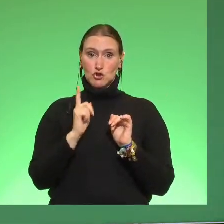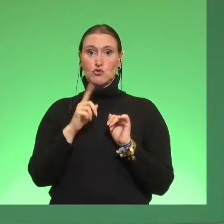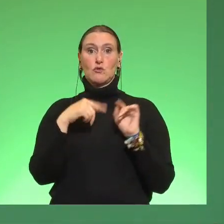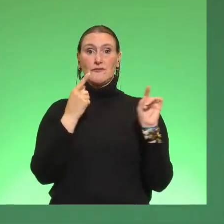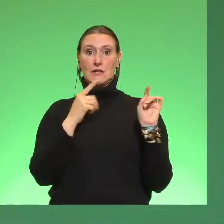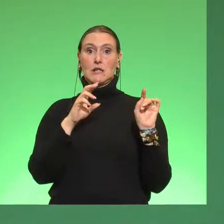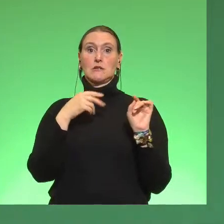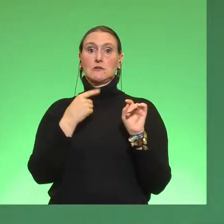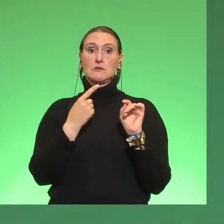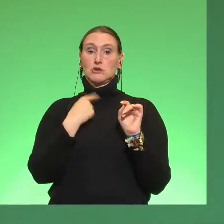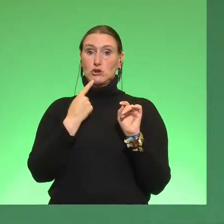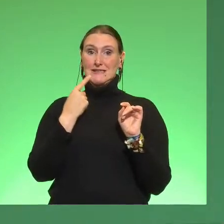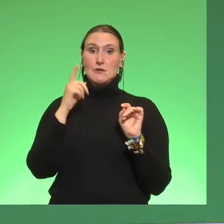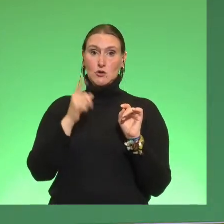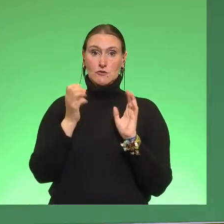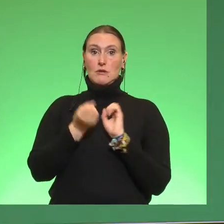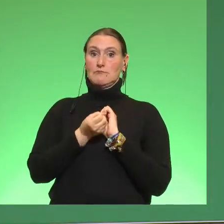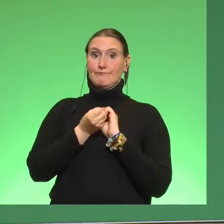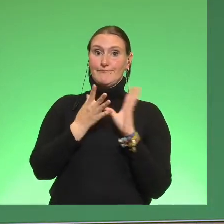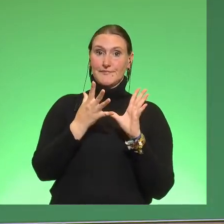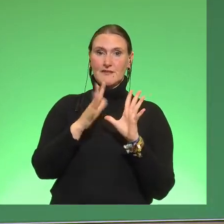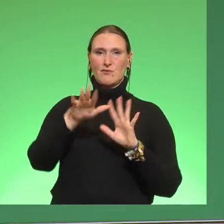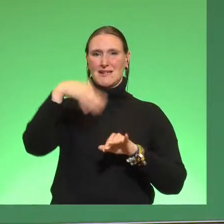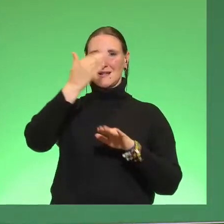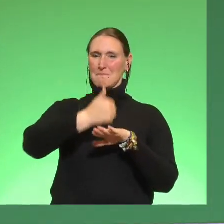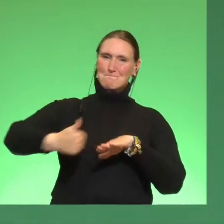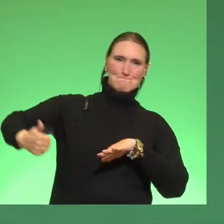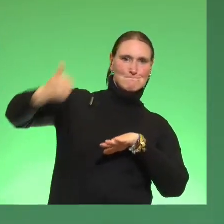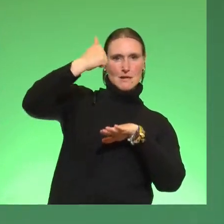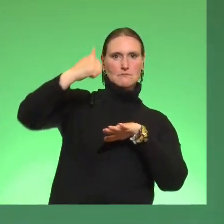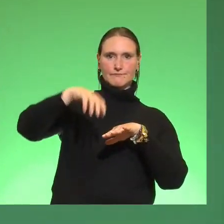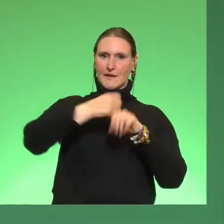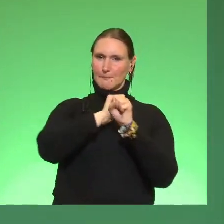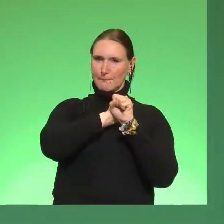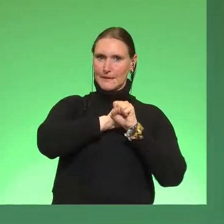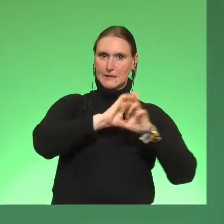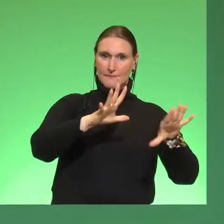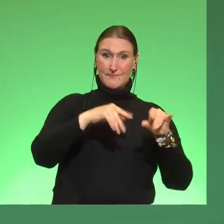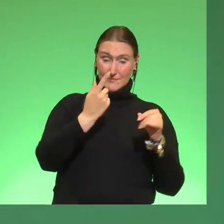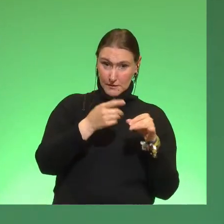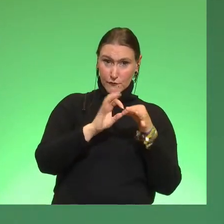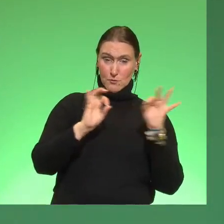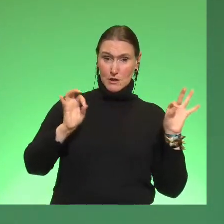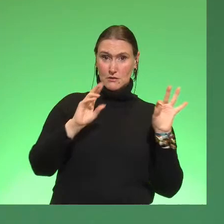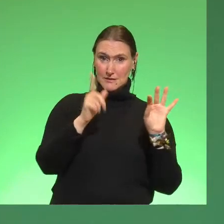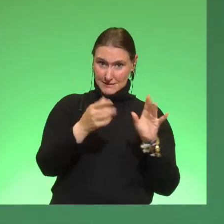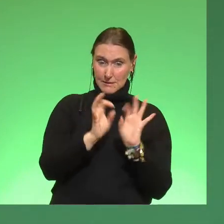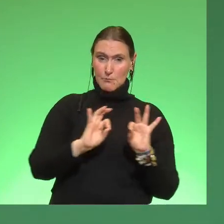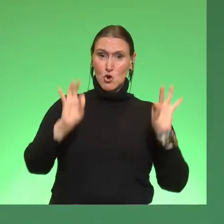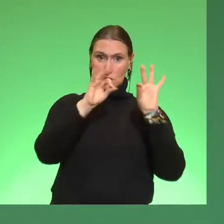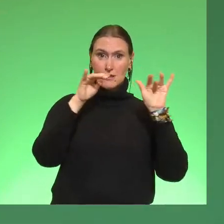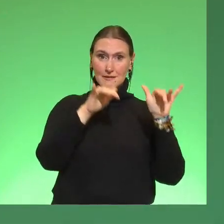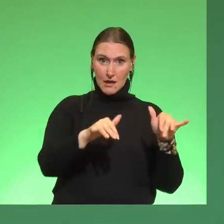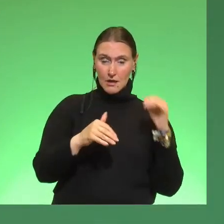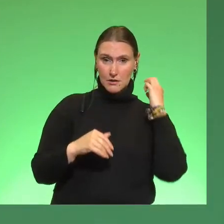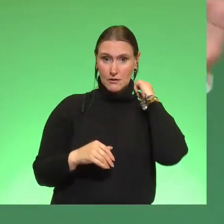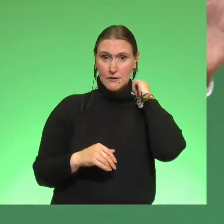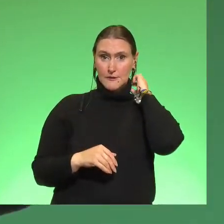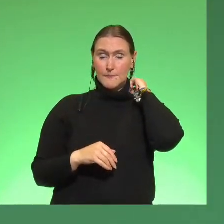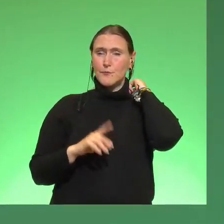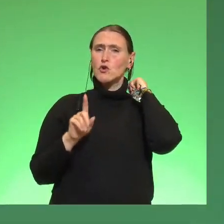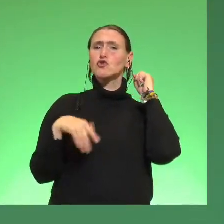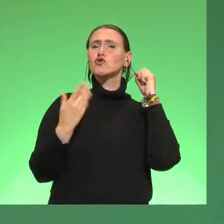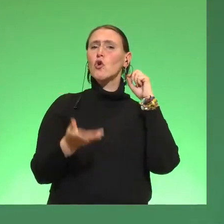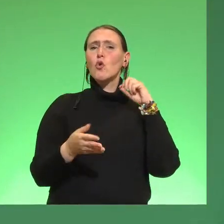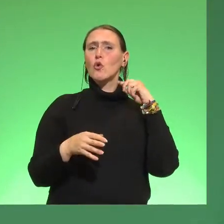of mainstream media. This formulation is very important, it's pivotal even, but because it's so casually